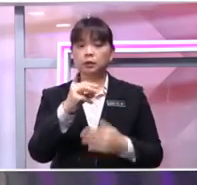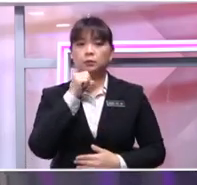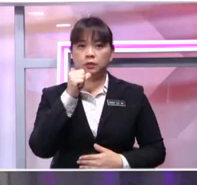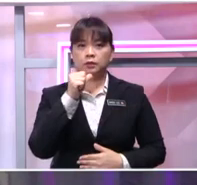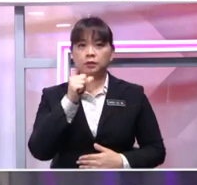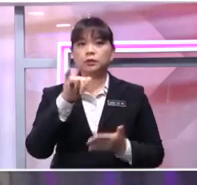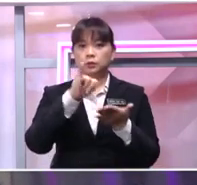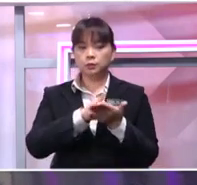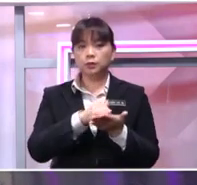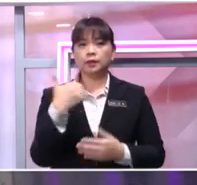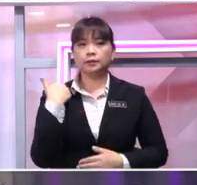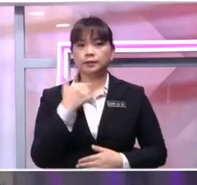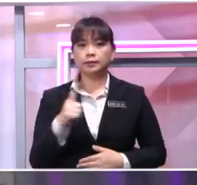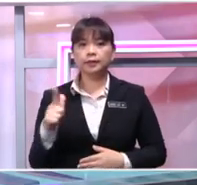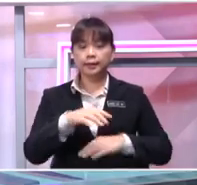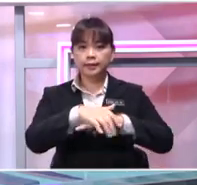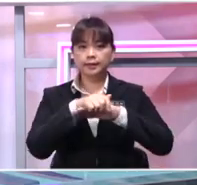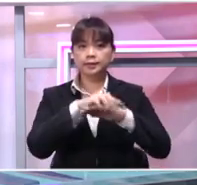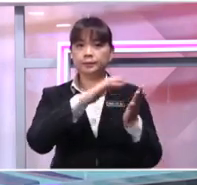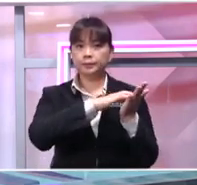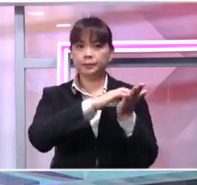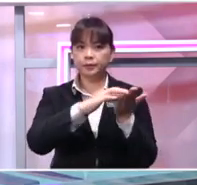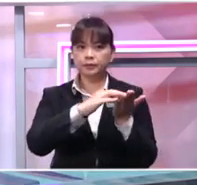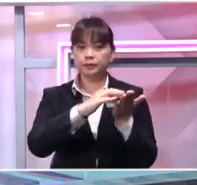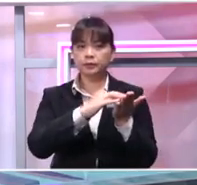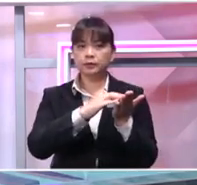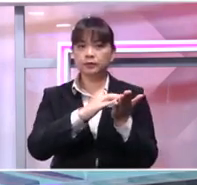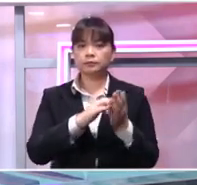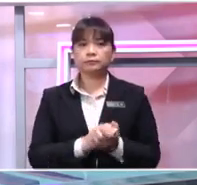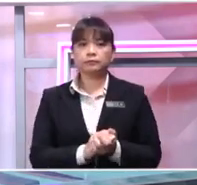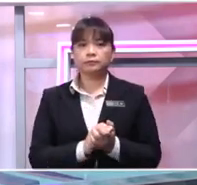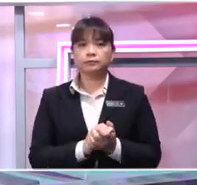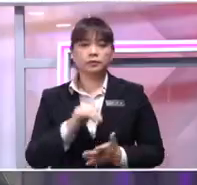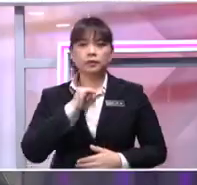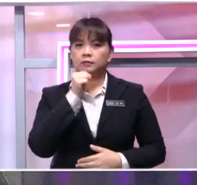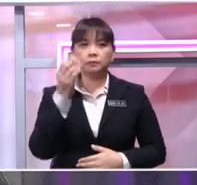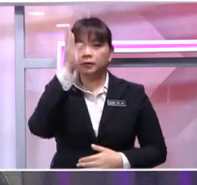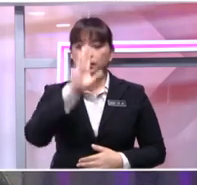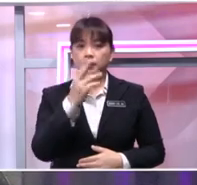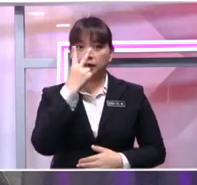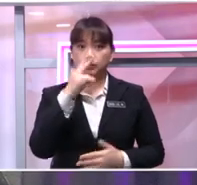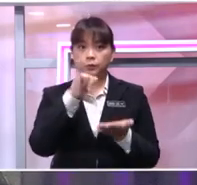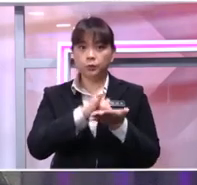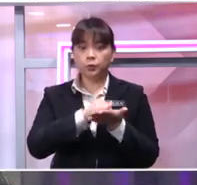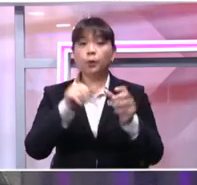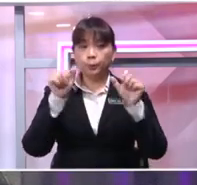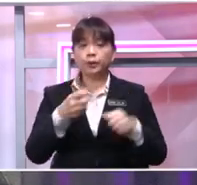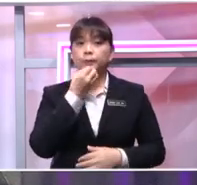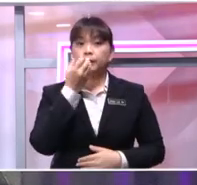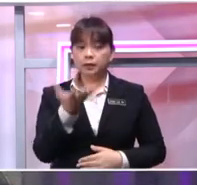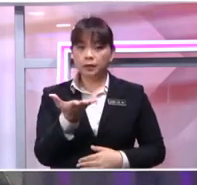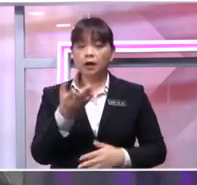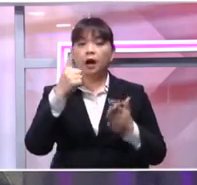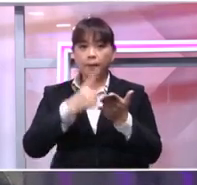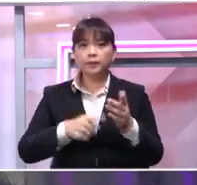It's actually an English Braille code. Braille code? Yeah. I've never seen that before. Can you tell me, is there any